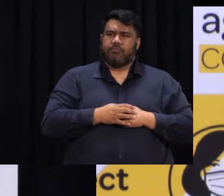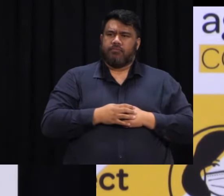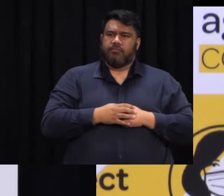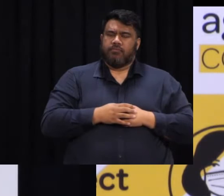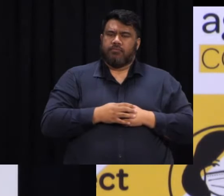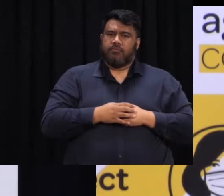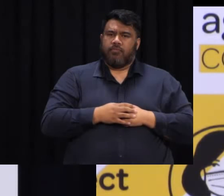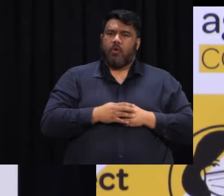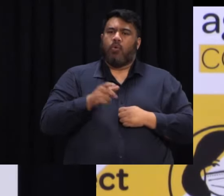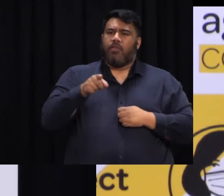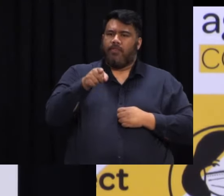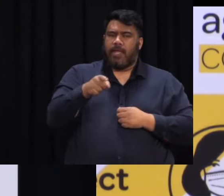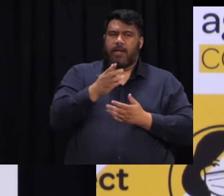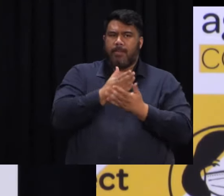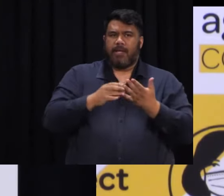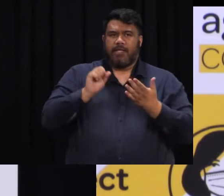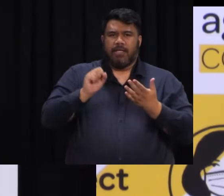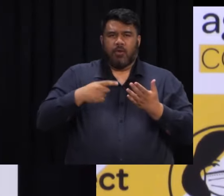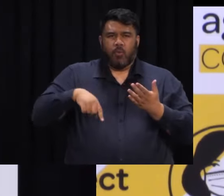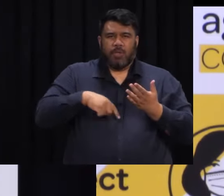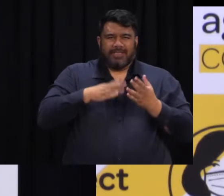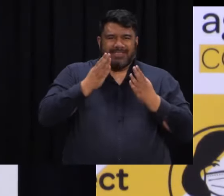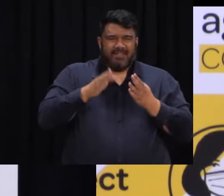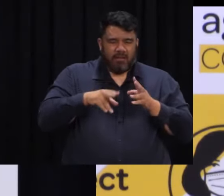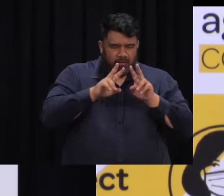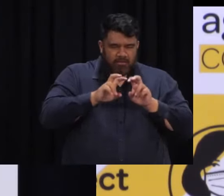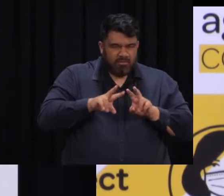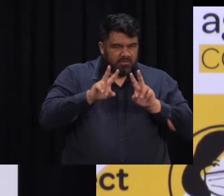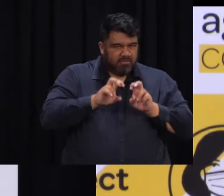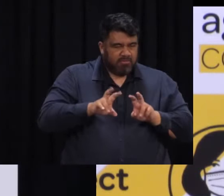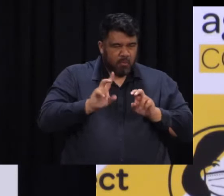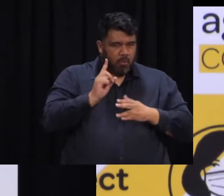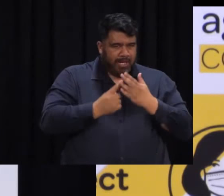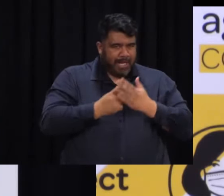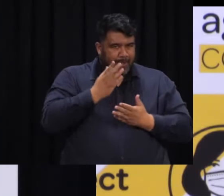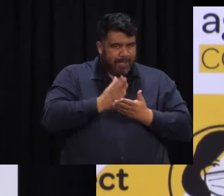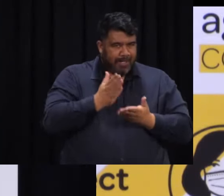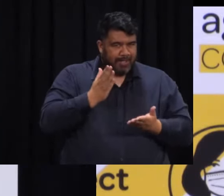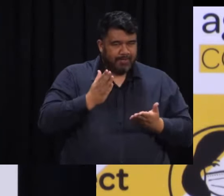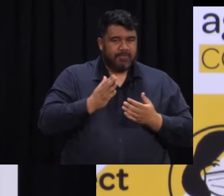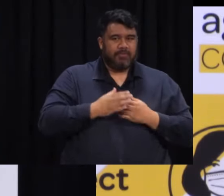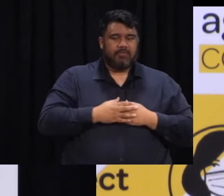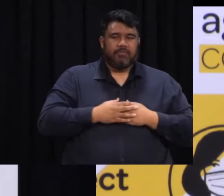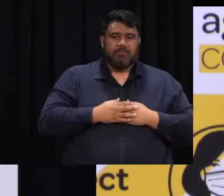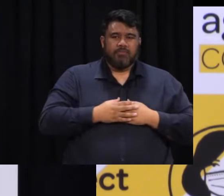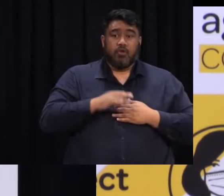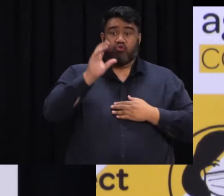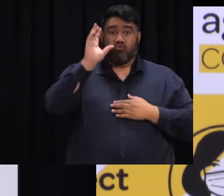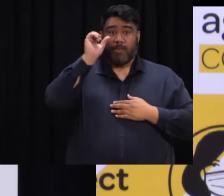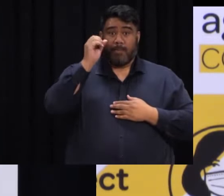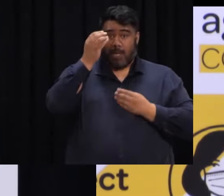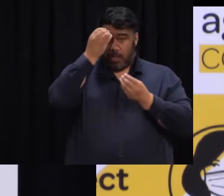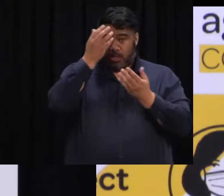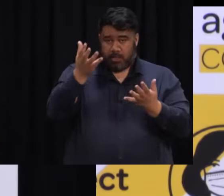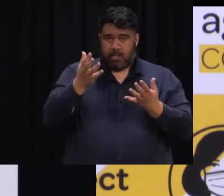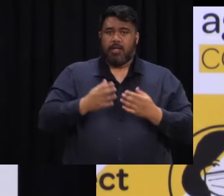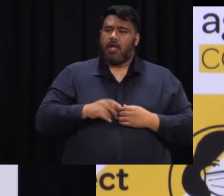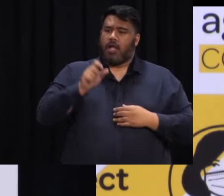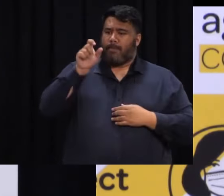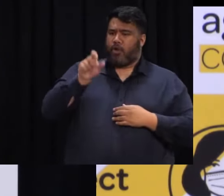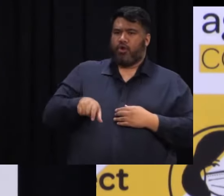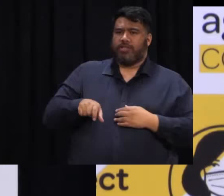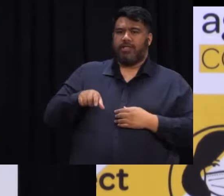the part that we are working on the detail around. So just to be clear, someone is able, once they are bailed or